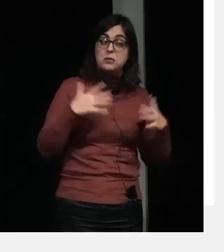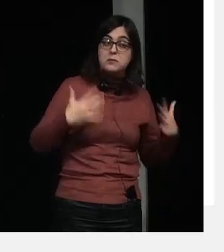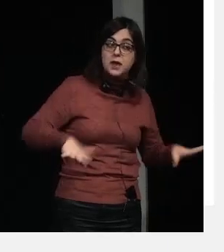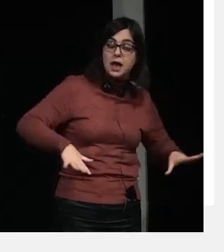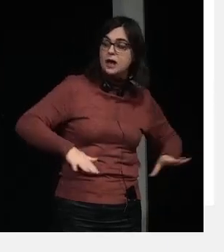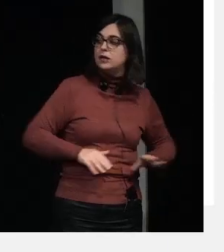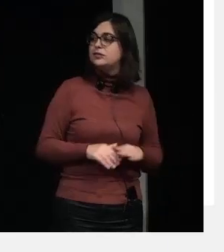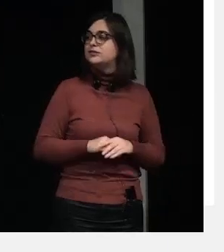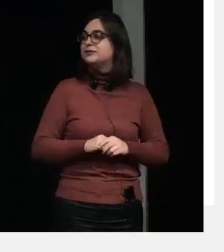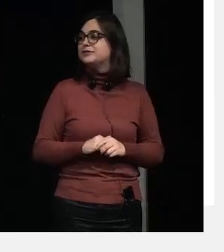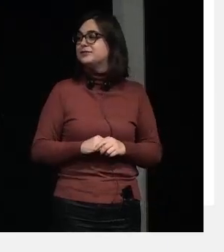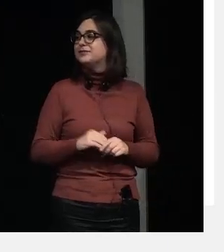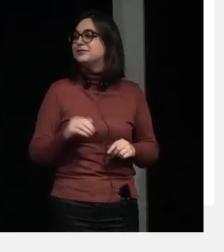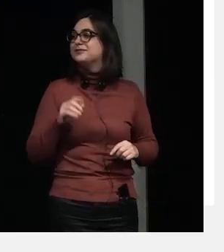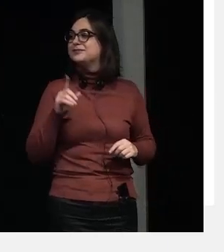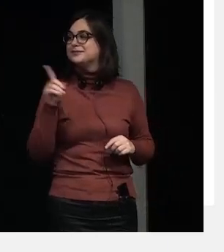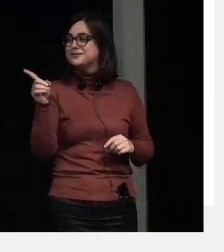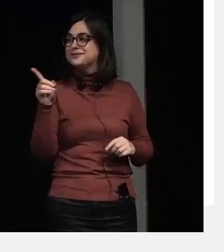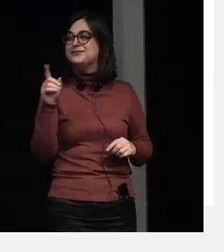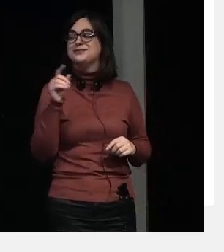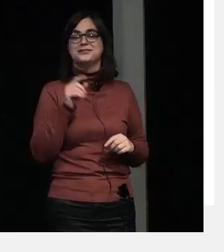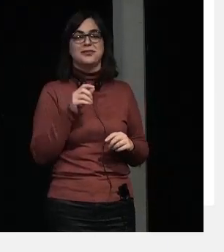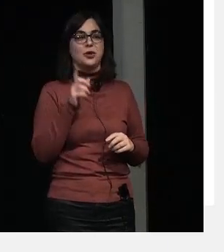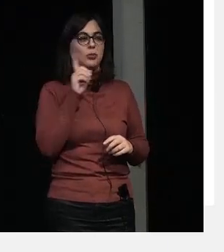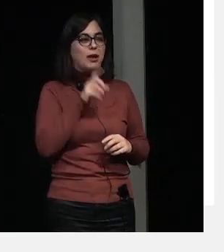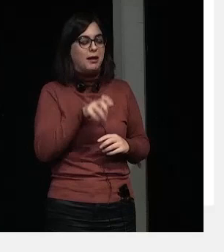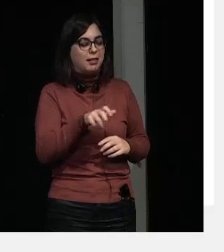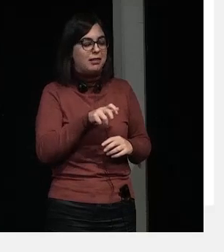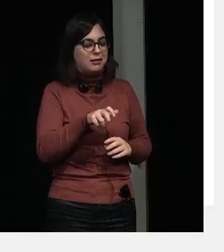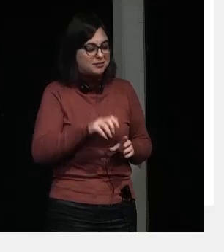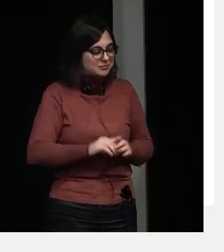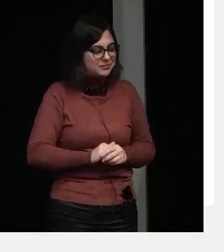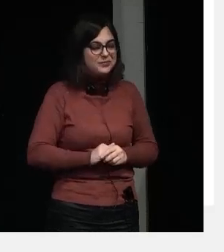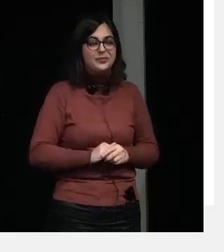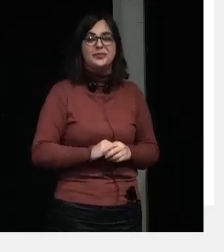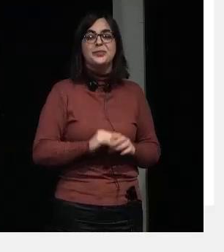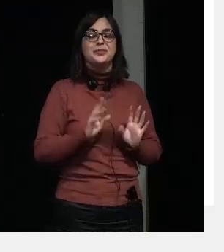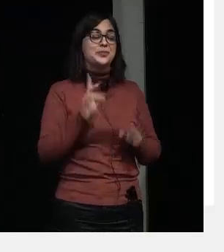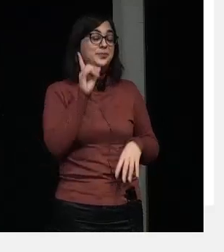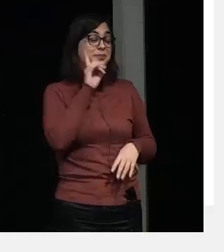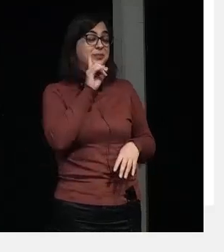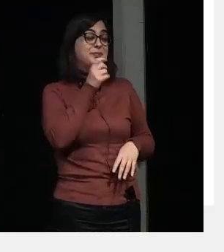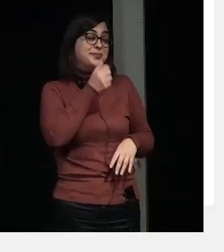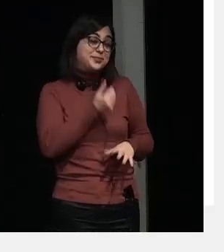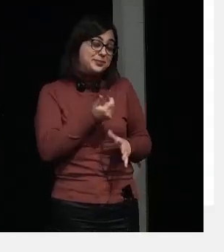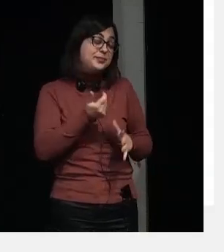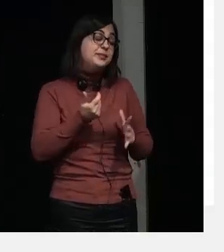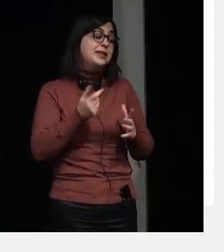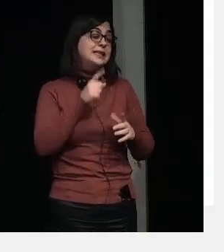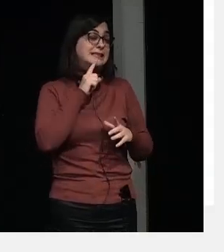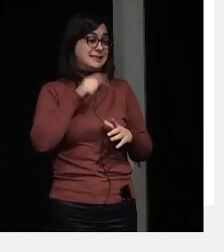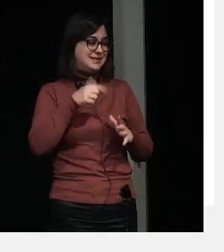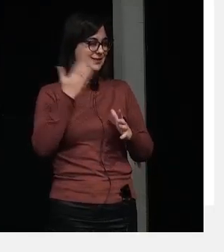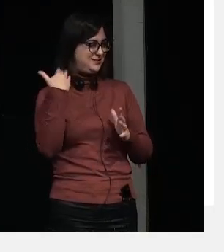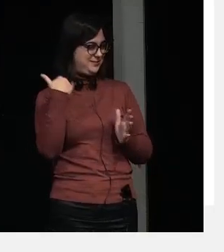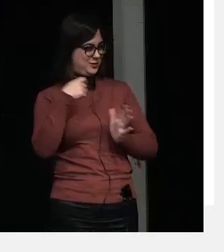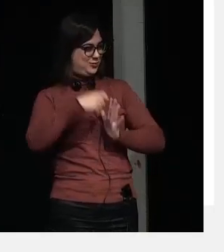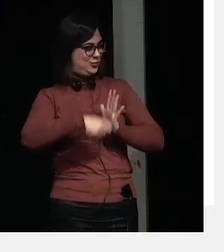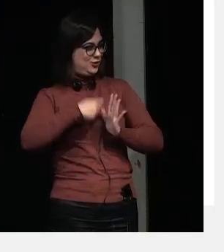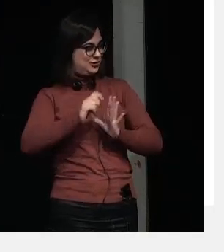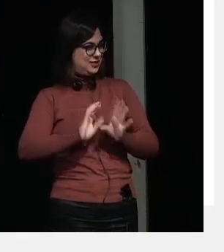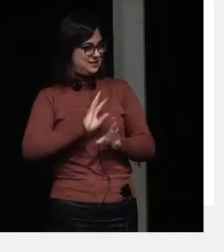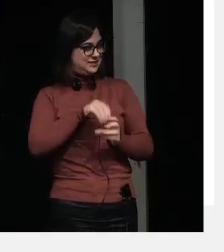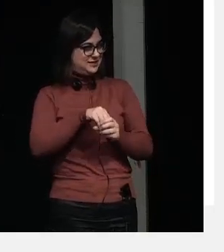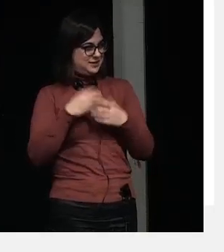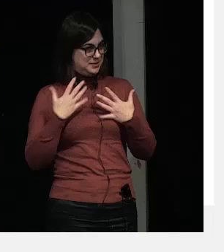Okay, I take that back. Sorry. I will say that in this project that I did, one